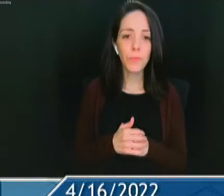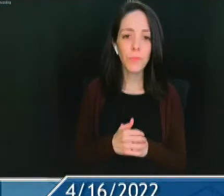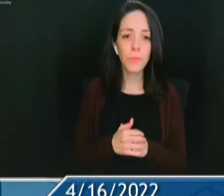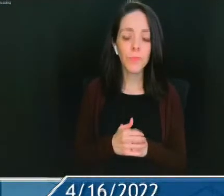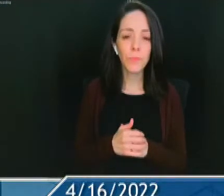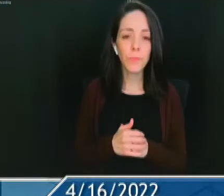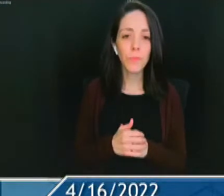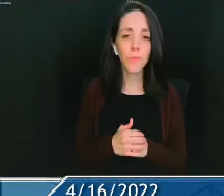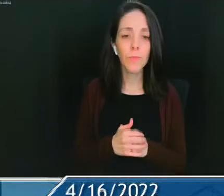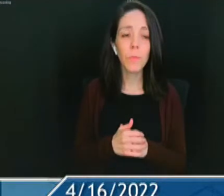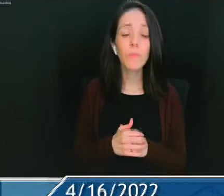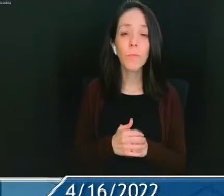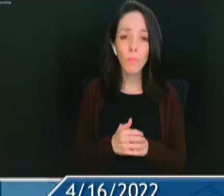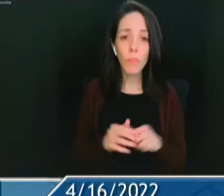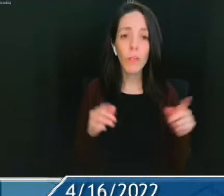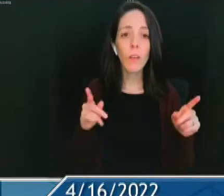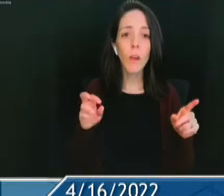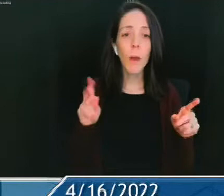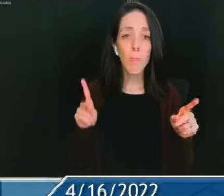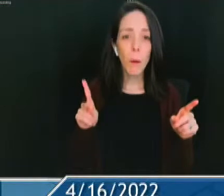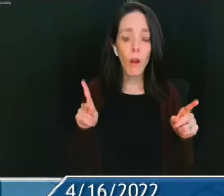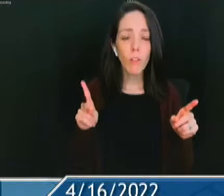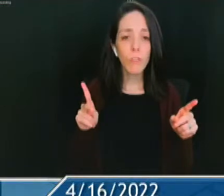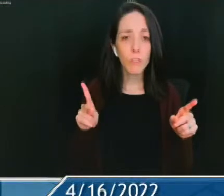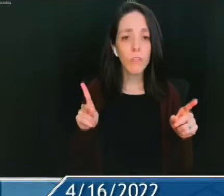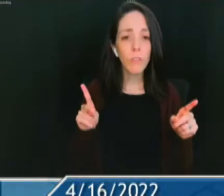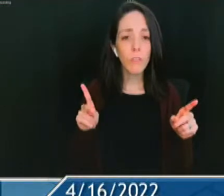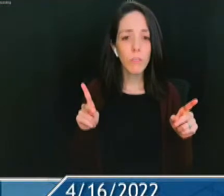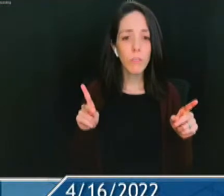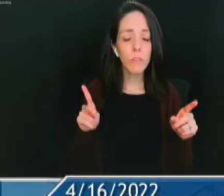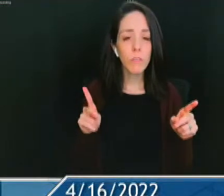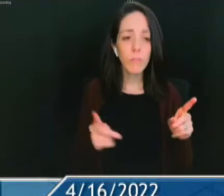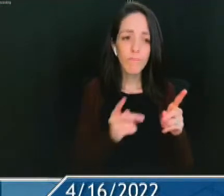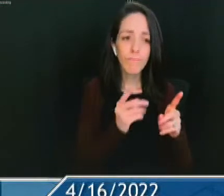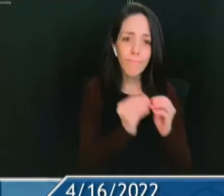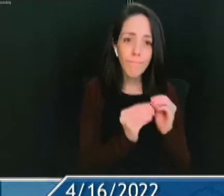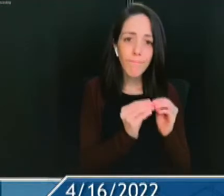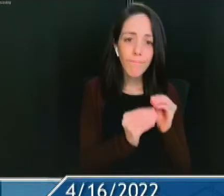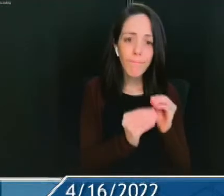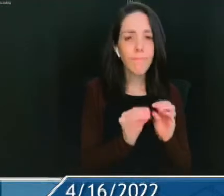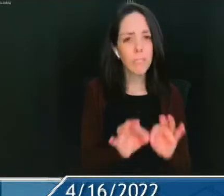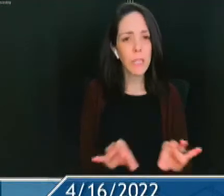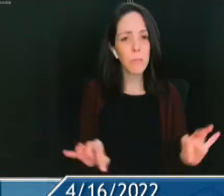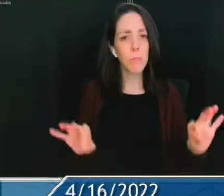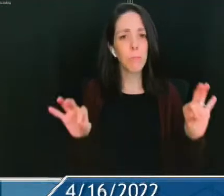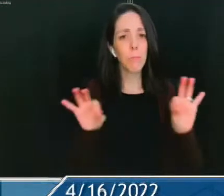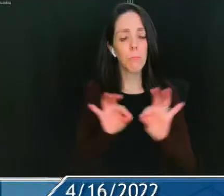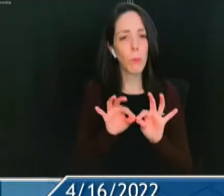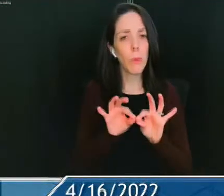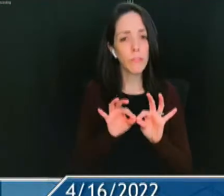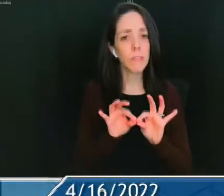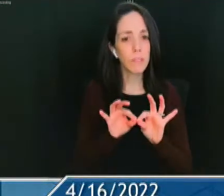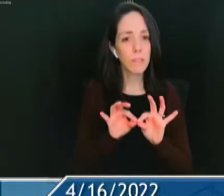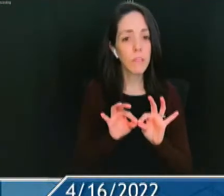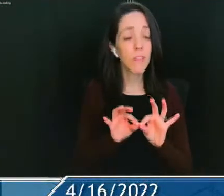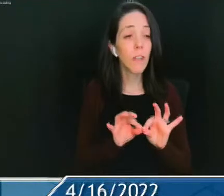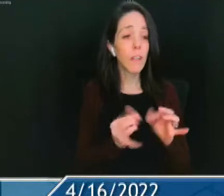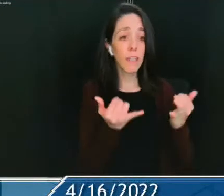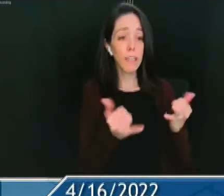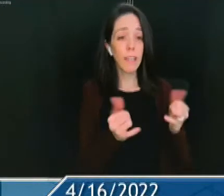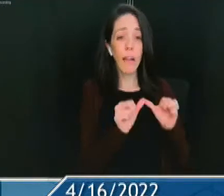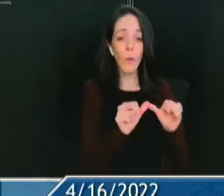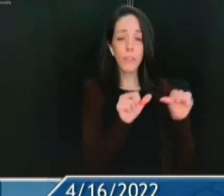Park Bureau is equally vital. To keep the price tag on the eventual sustainable funding package as moderate